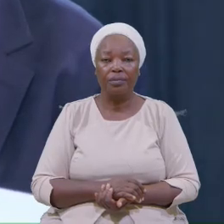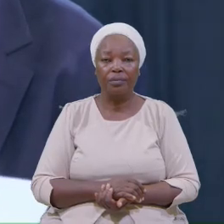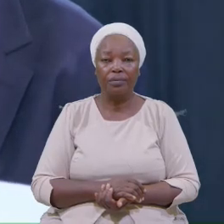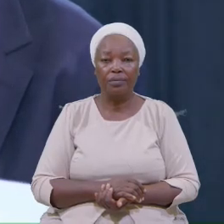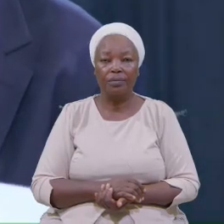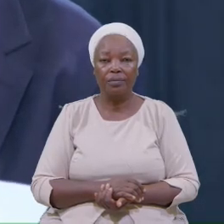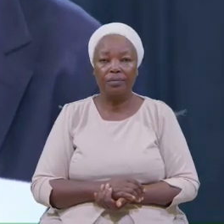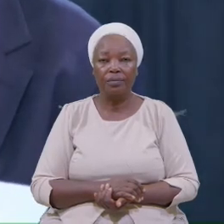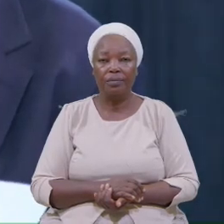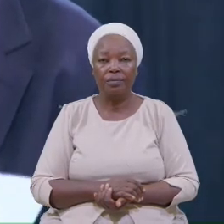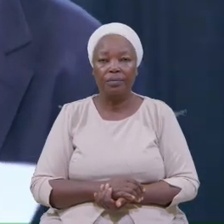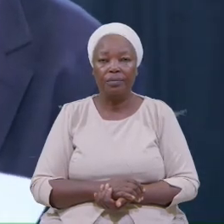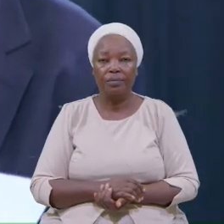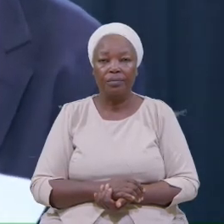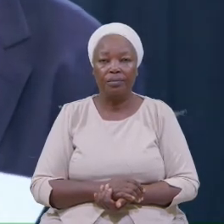There